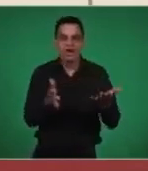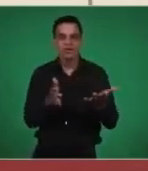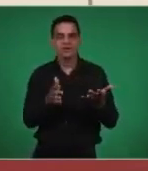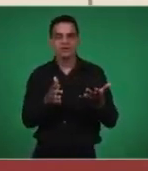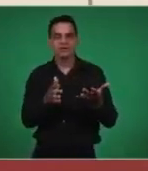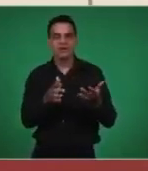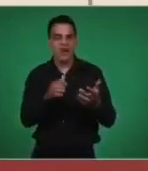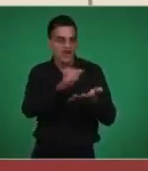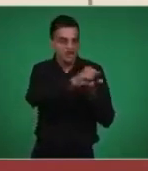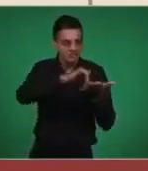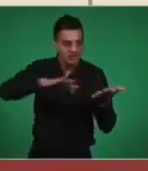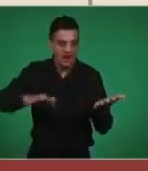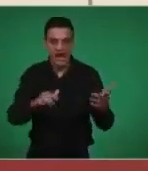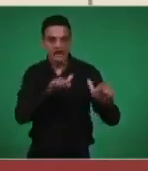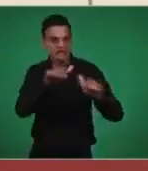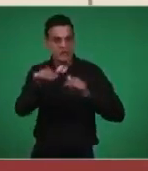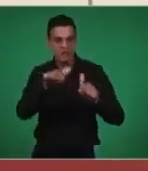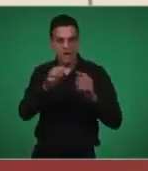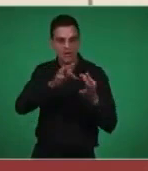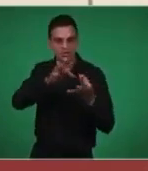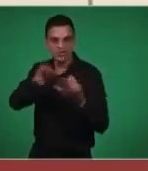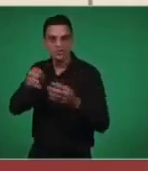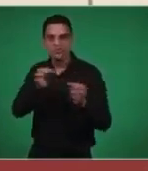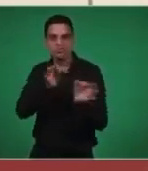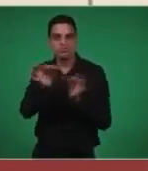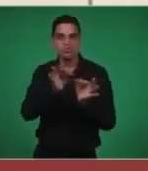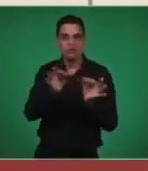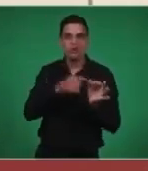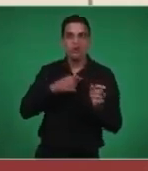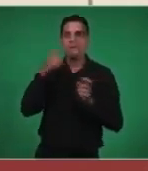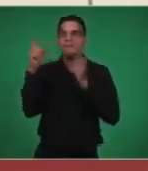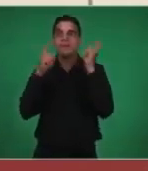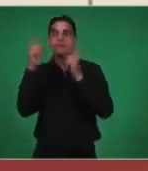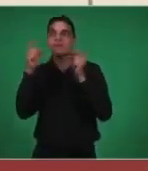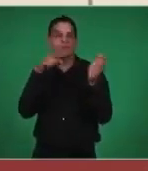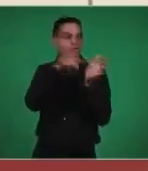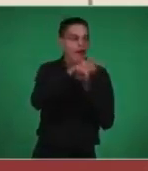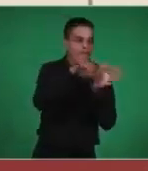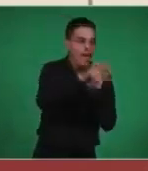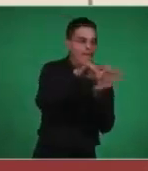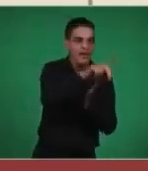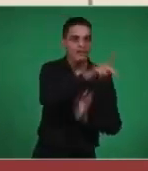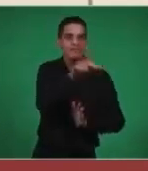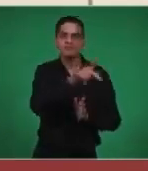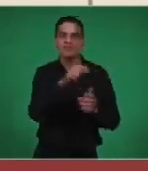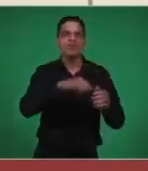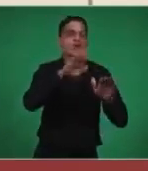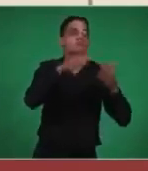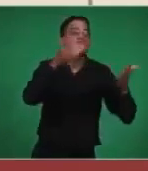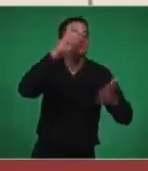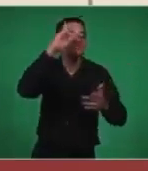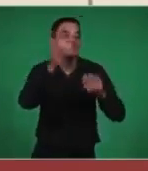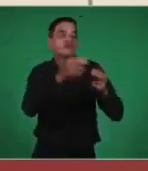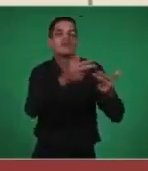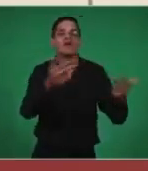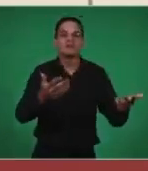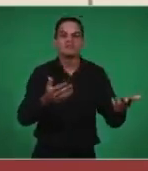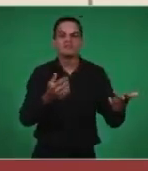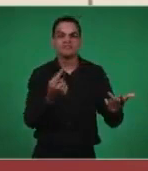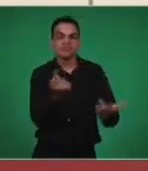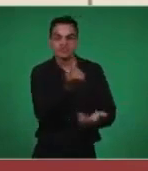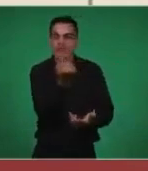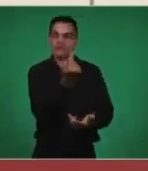homeworks. They deliver their homeworks. Oh, they are worried about it. They go after